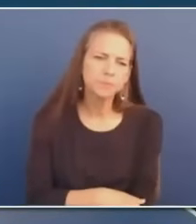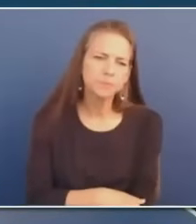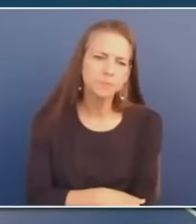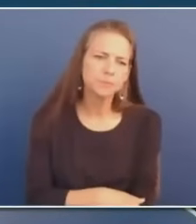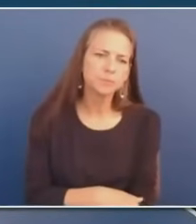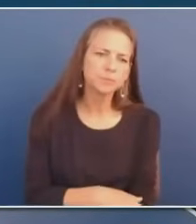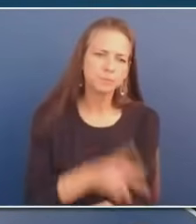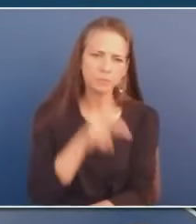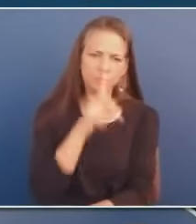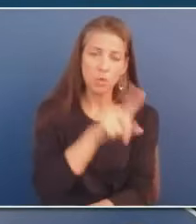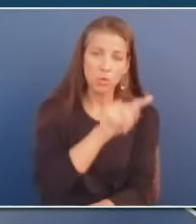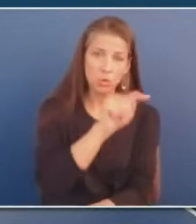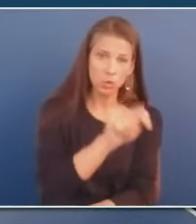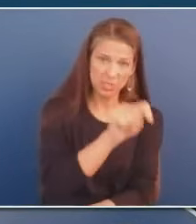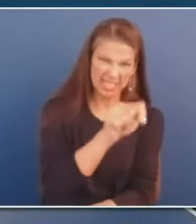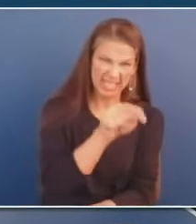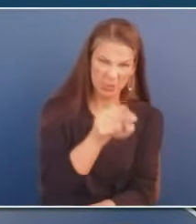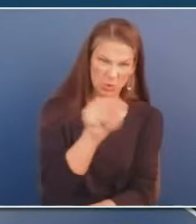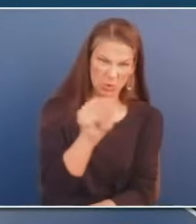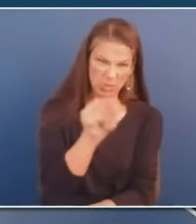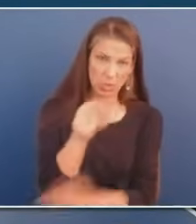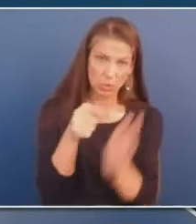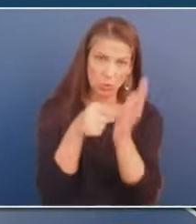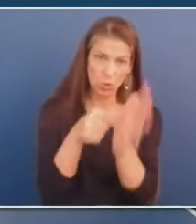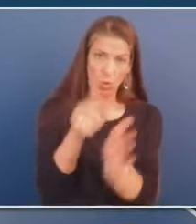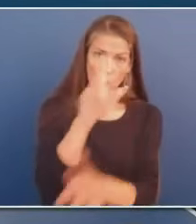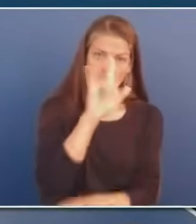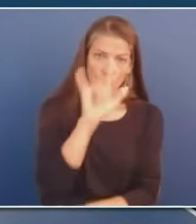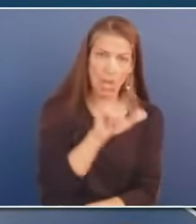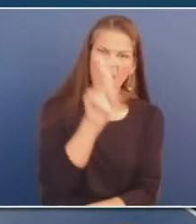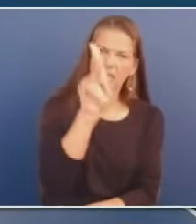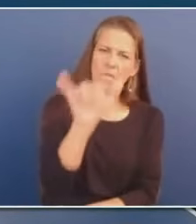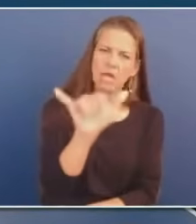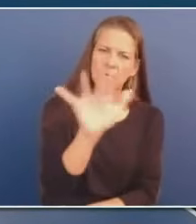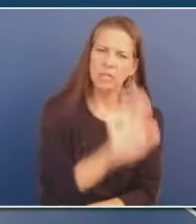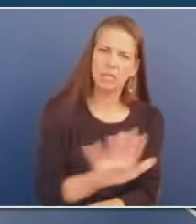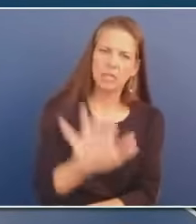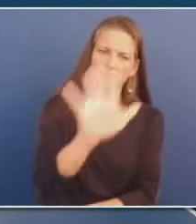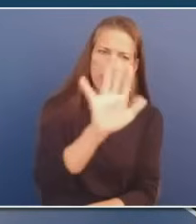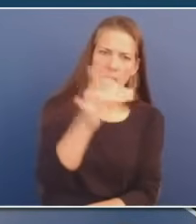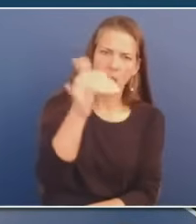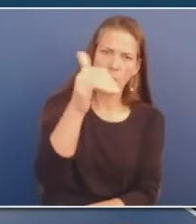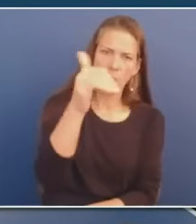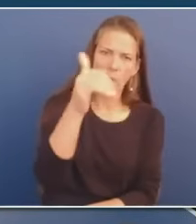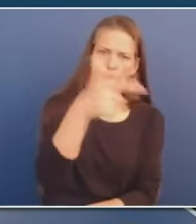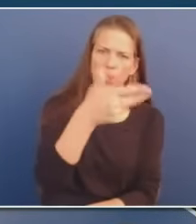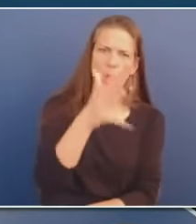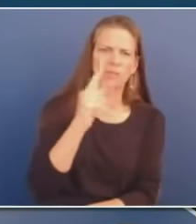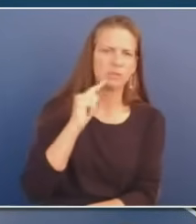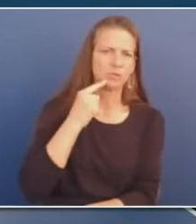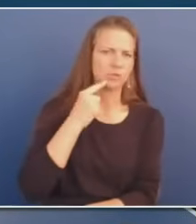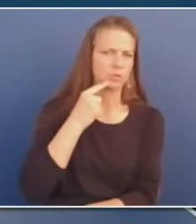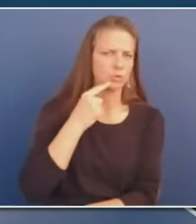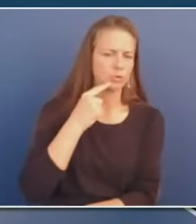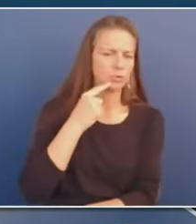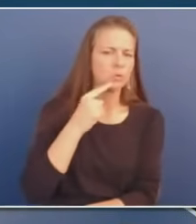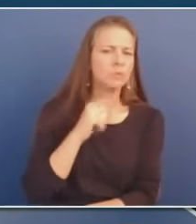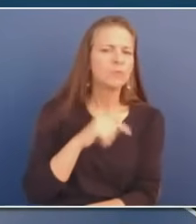Tuesday, and it's really showing you parts of Kentucky where, listen, the yellow is already serious, but when you get